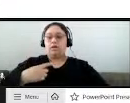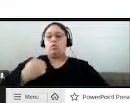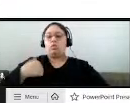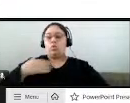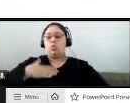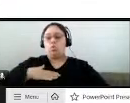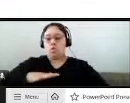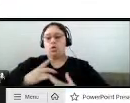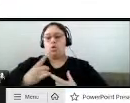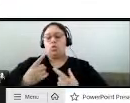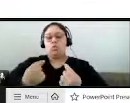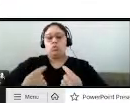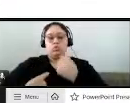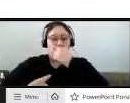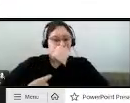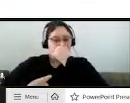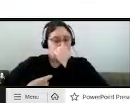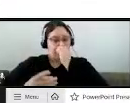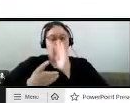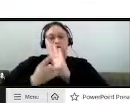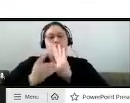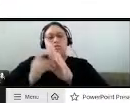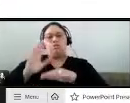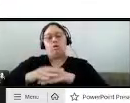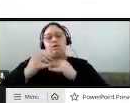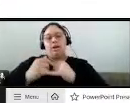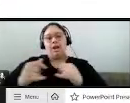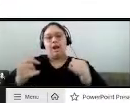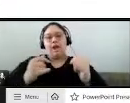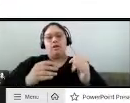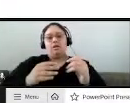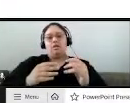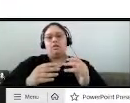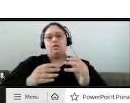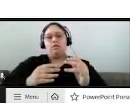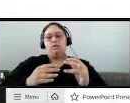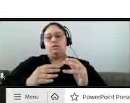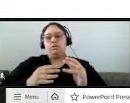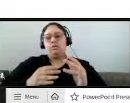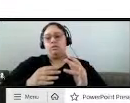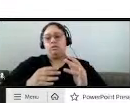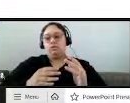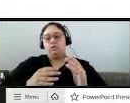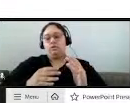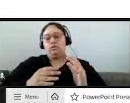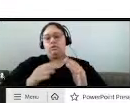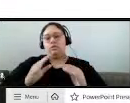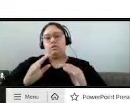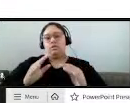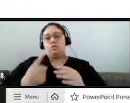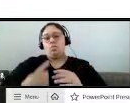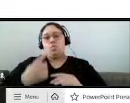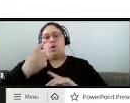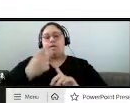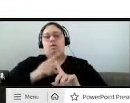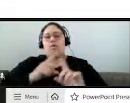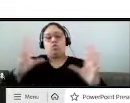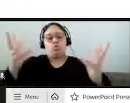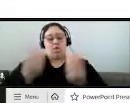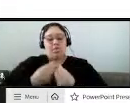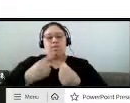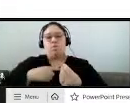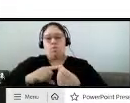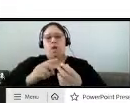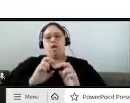initially wanted to do the digital online platform and the stakeholder database as one, because it has very